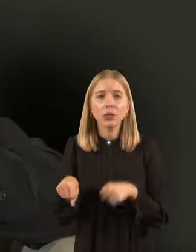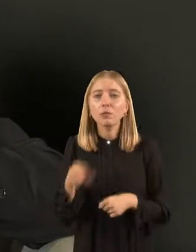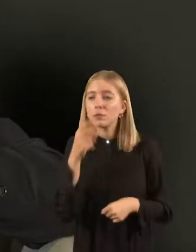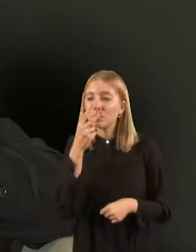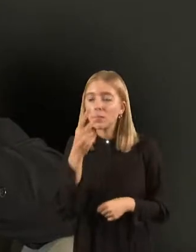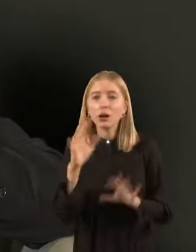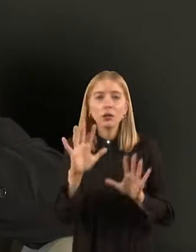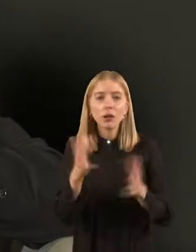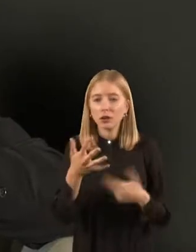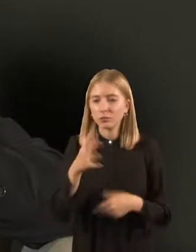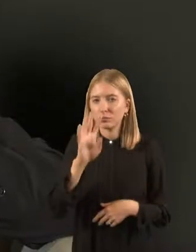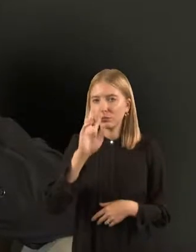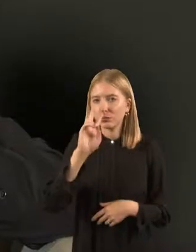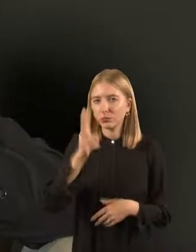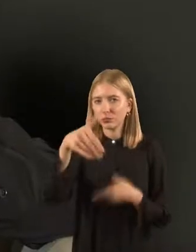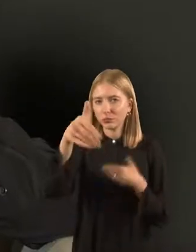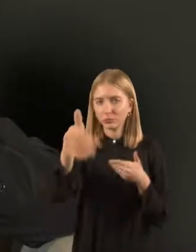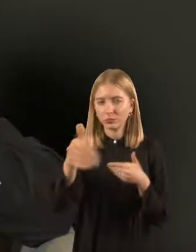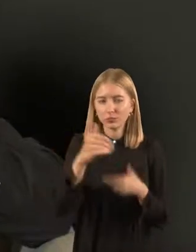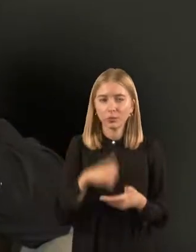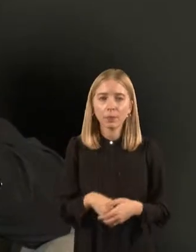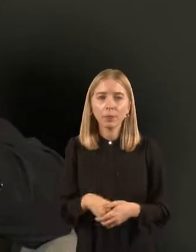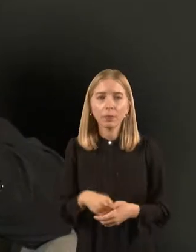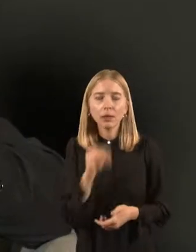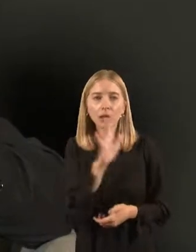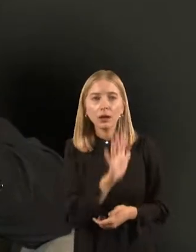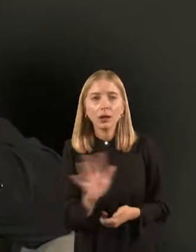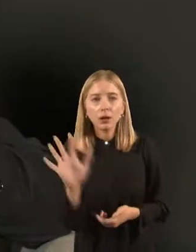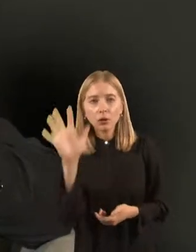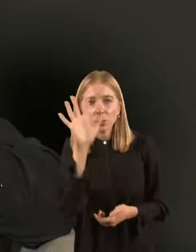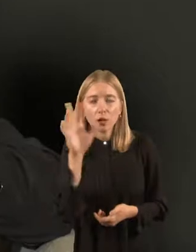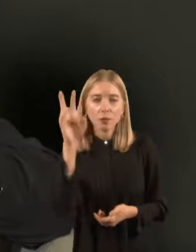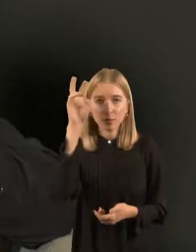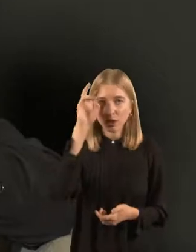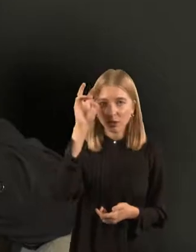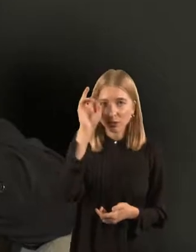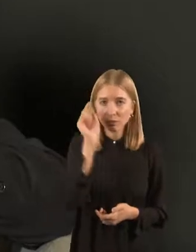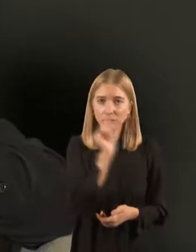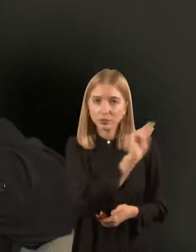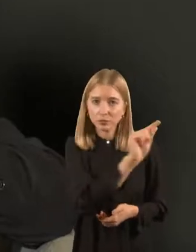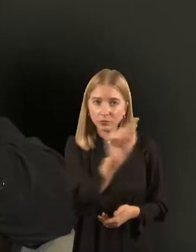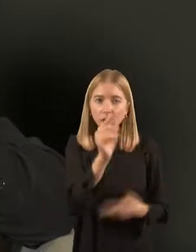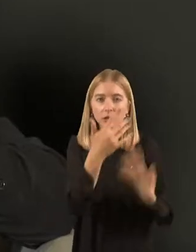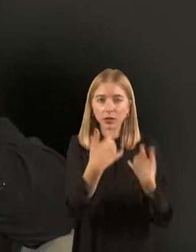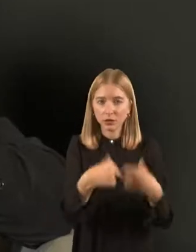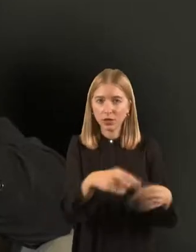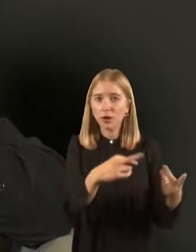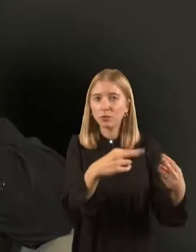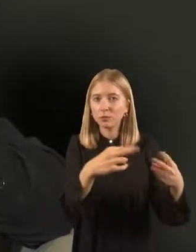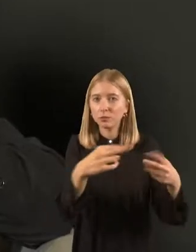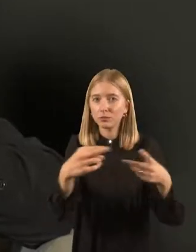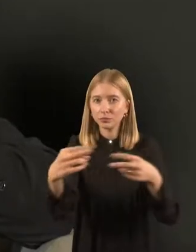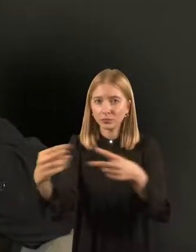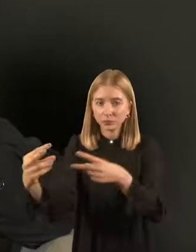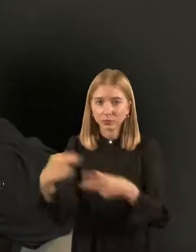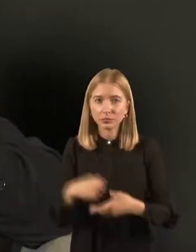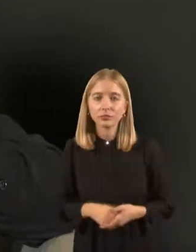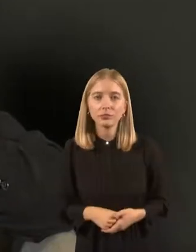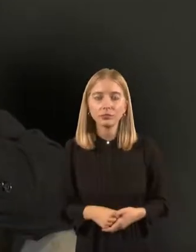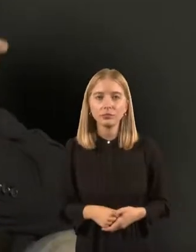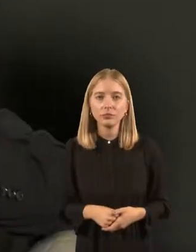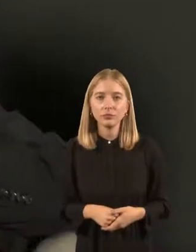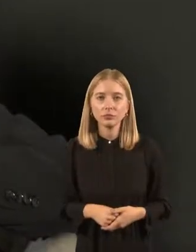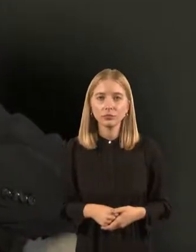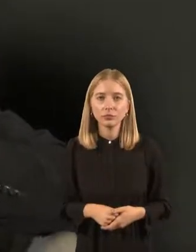European countries are changing in this window of opportunity that the pandemic created. And this is the moment to take